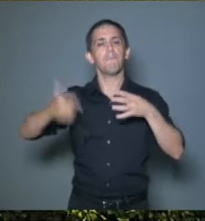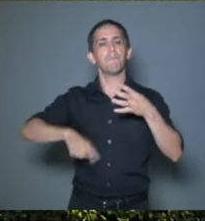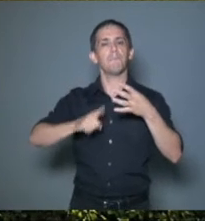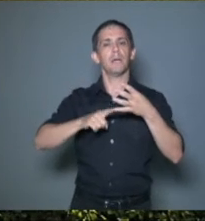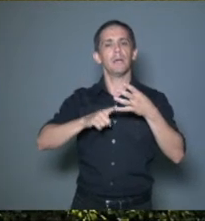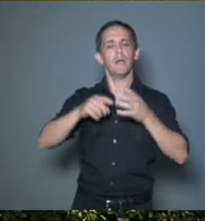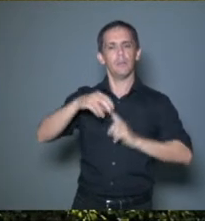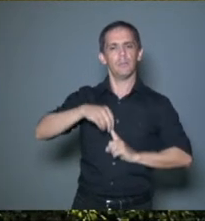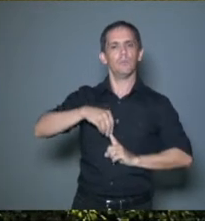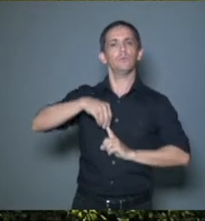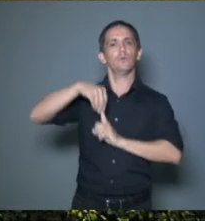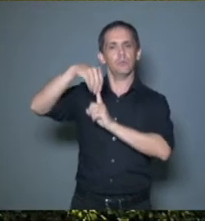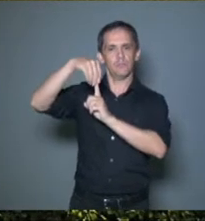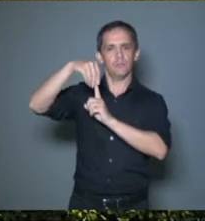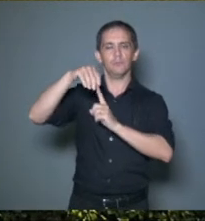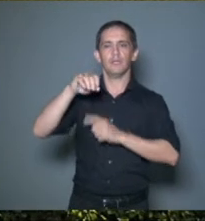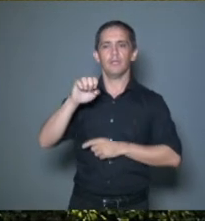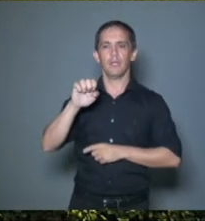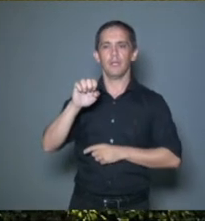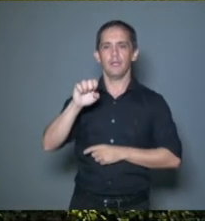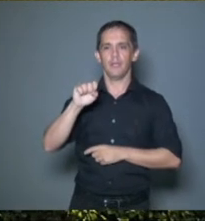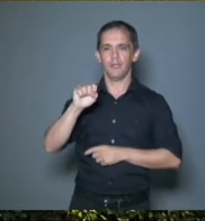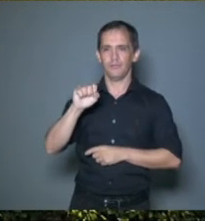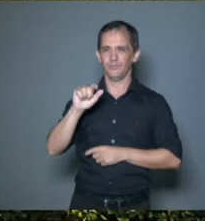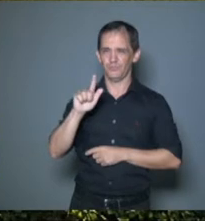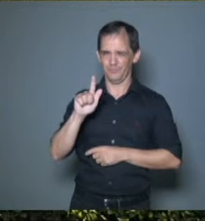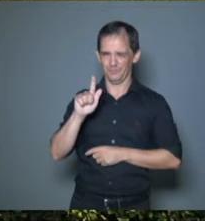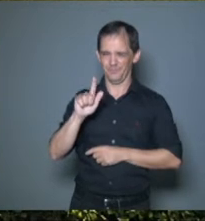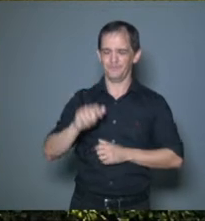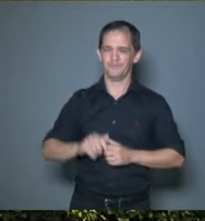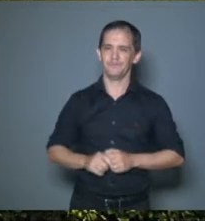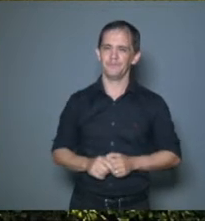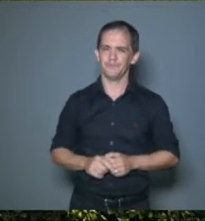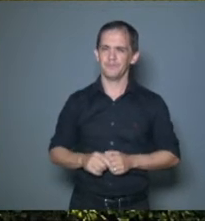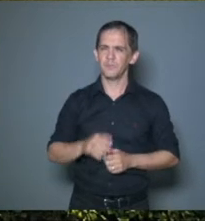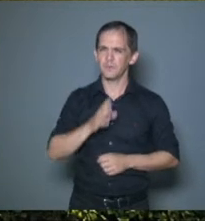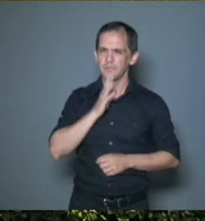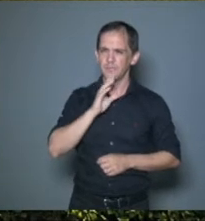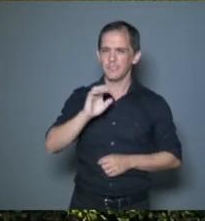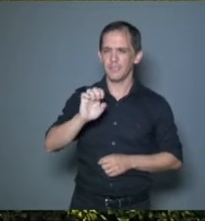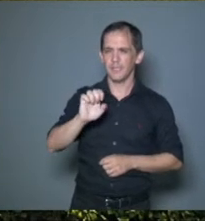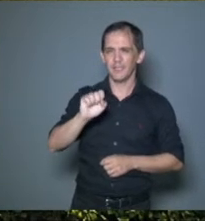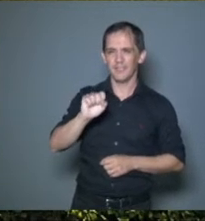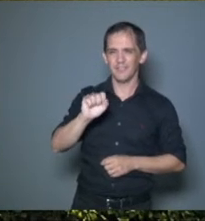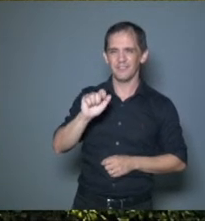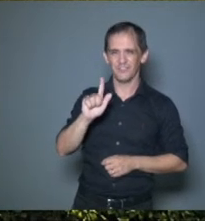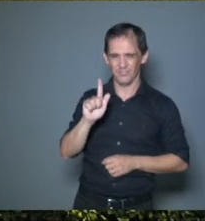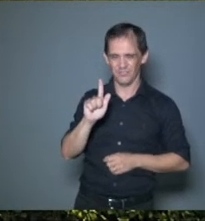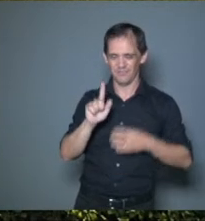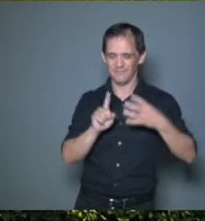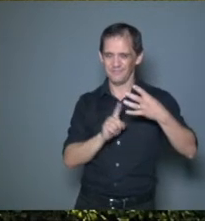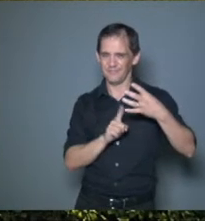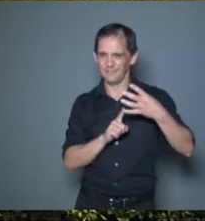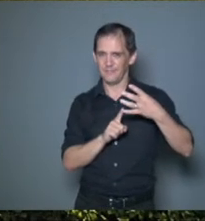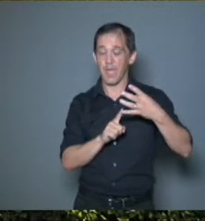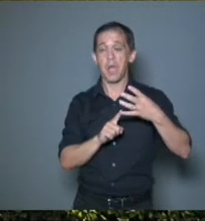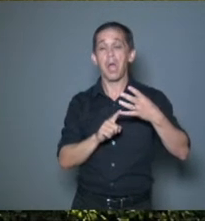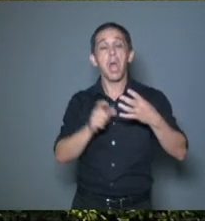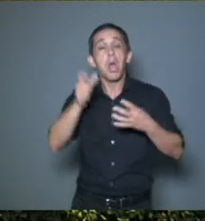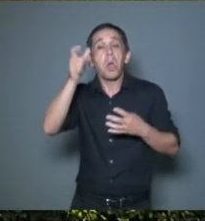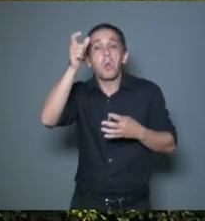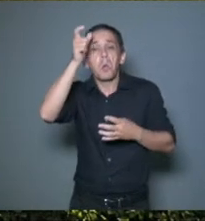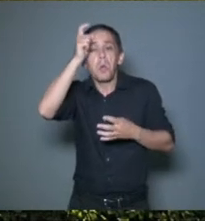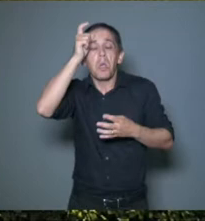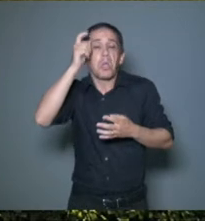financial solidity and protagonism in ESG. And our strong presence